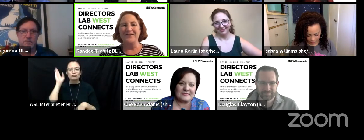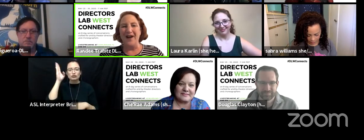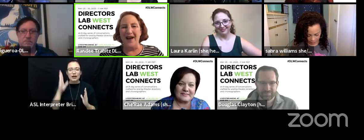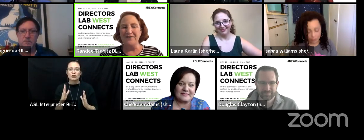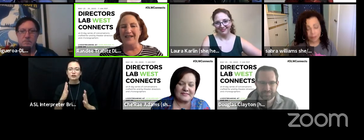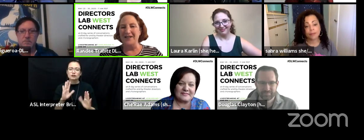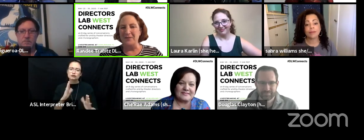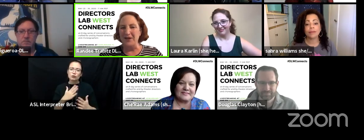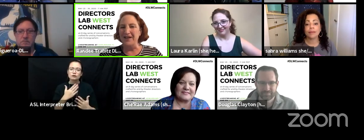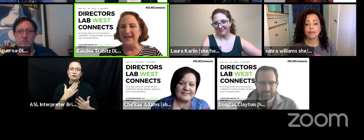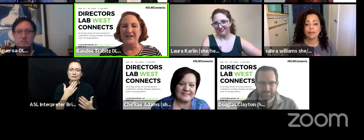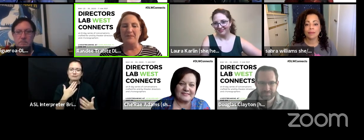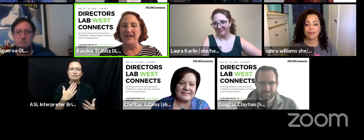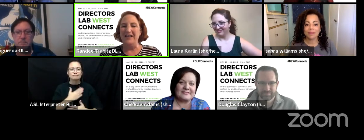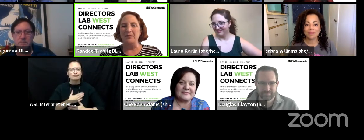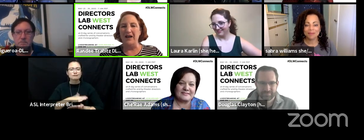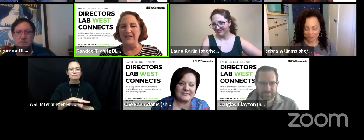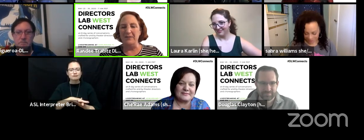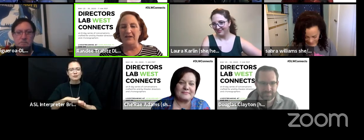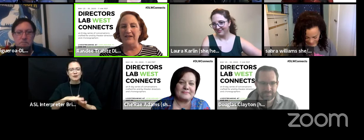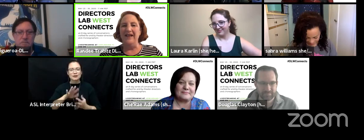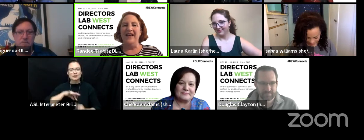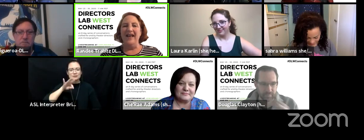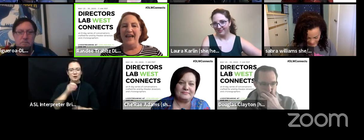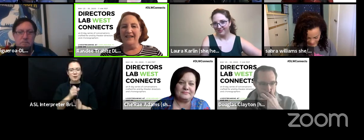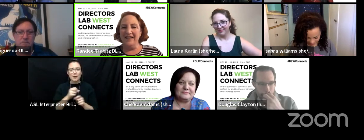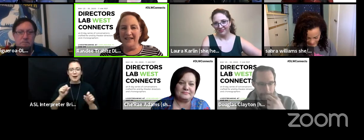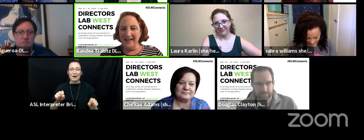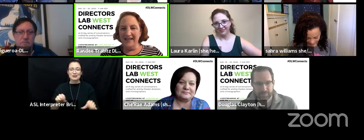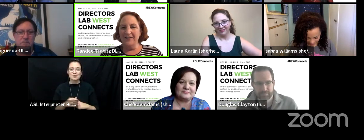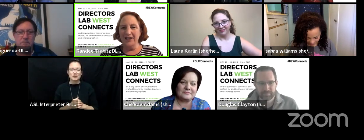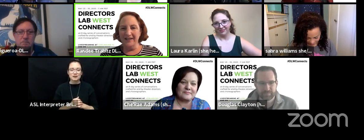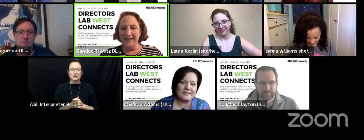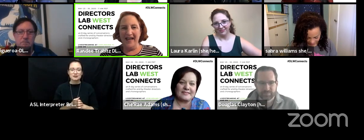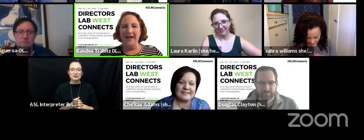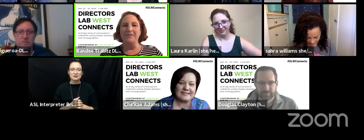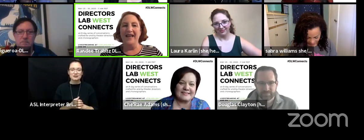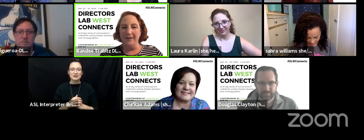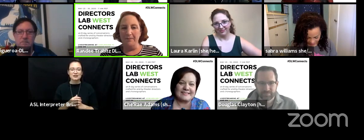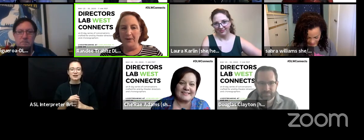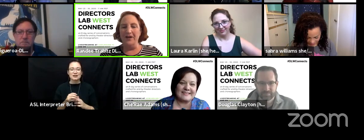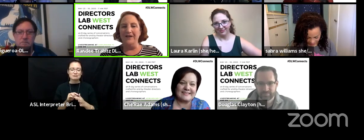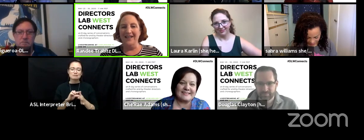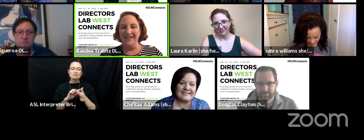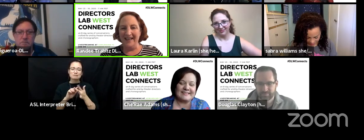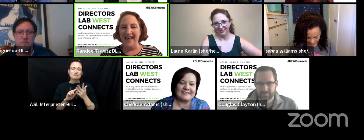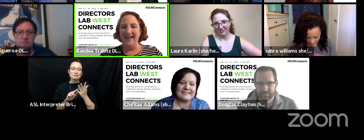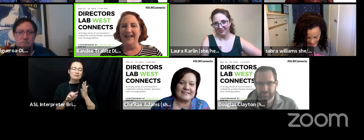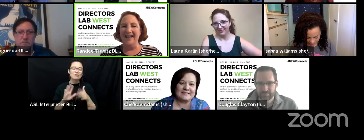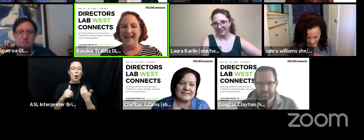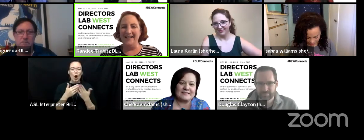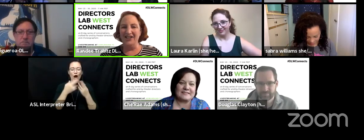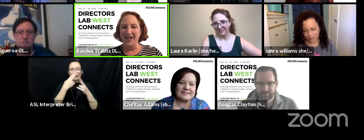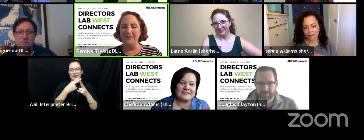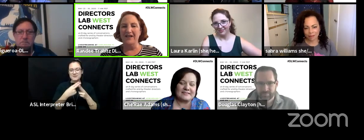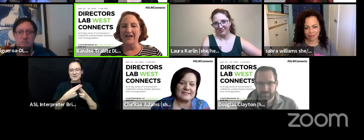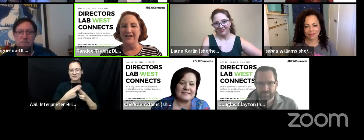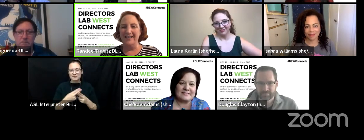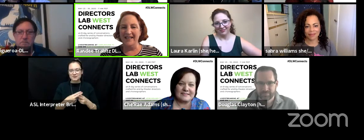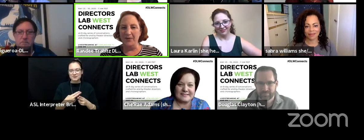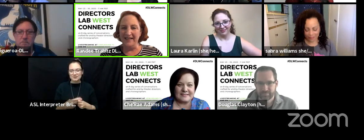of craft and spirit has made this possible. Ann Catania, Shelton Epps, Ann Bogart, Jessica Hanna, Ann